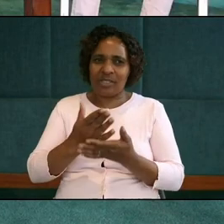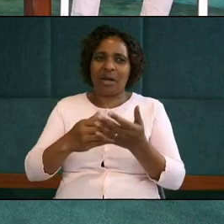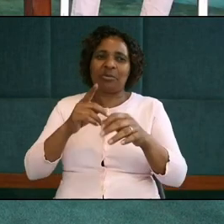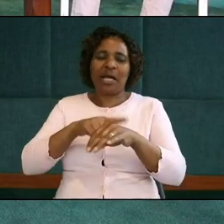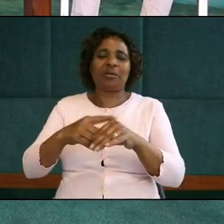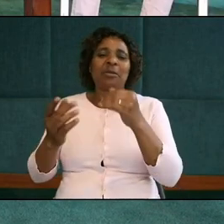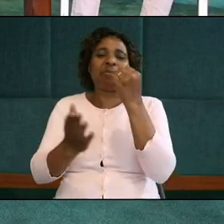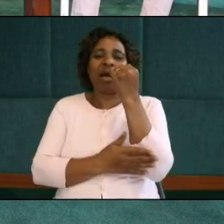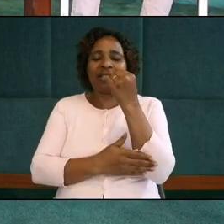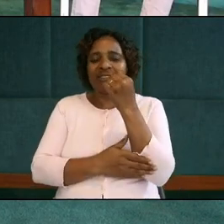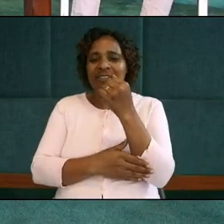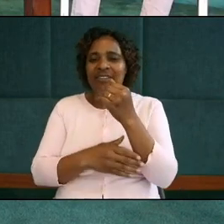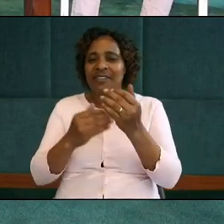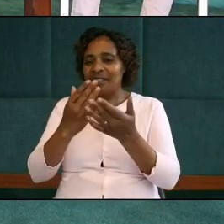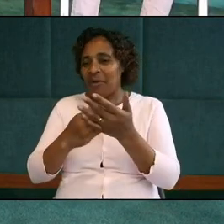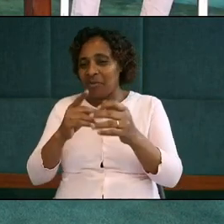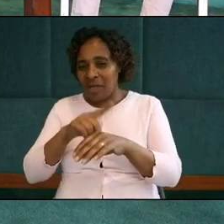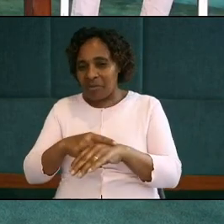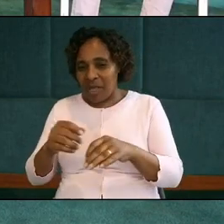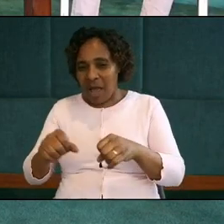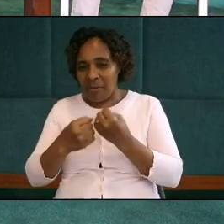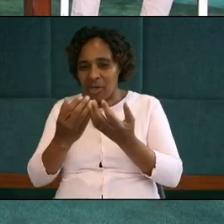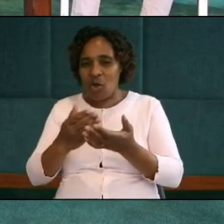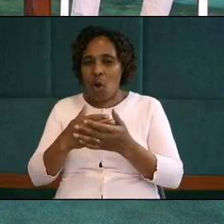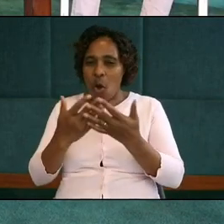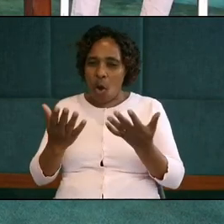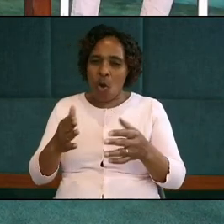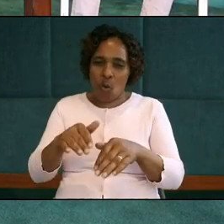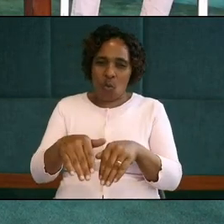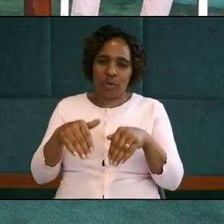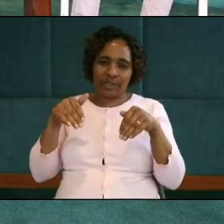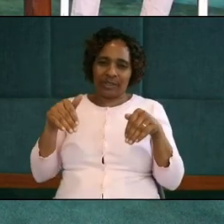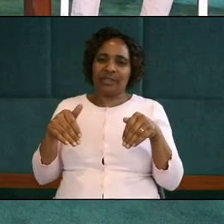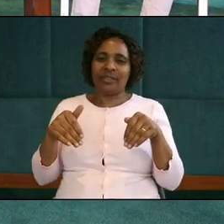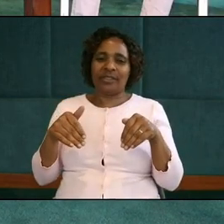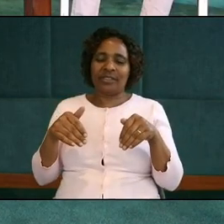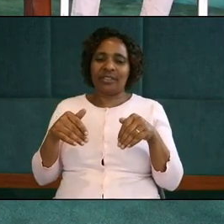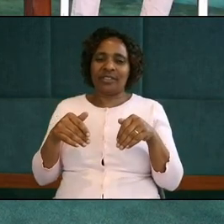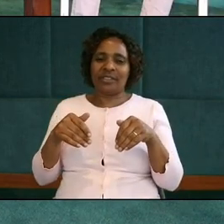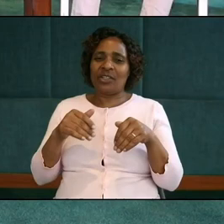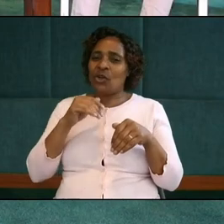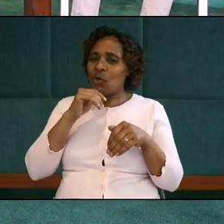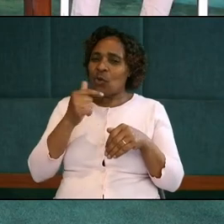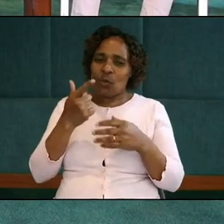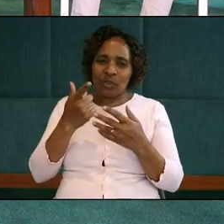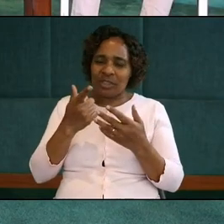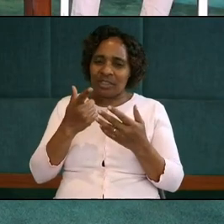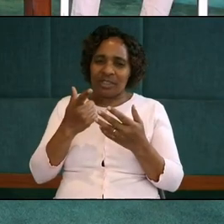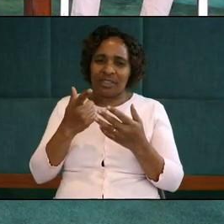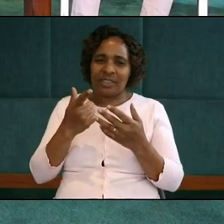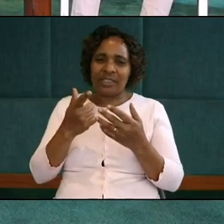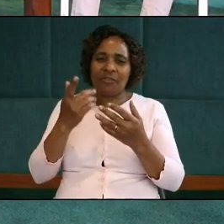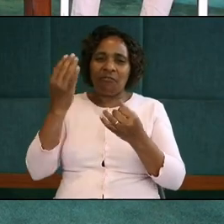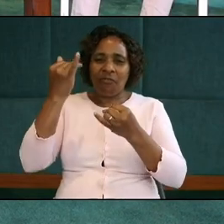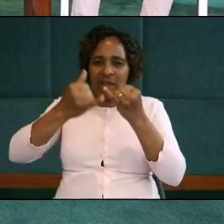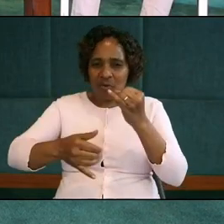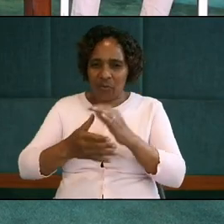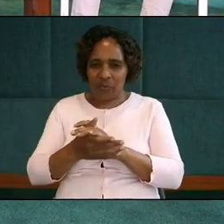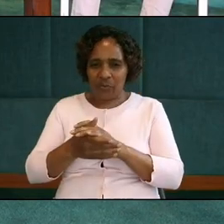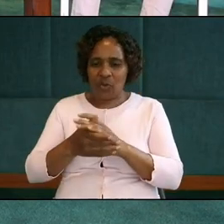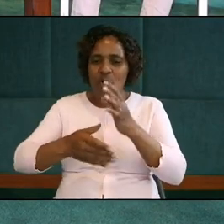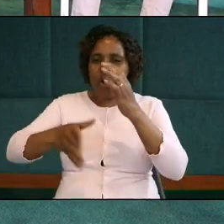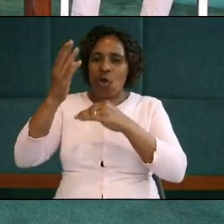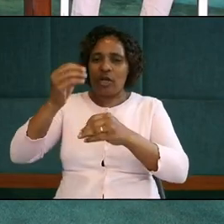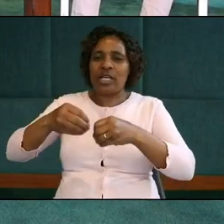consequences can happen, at times consequences can be delayed. And notwithstanding, God offers a